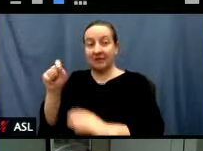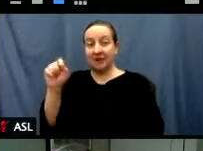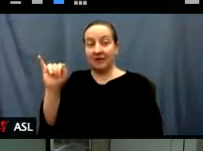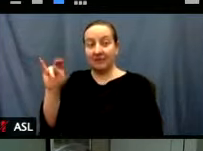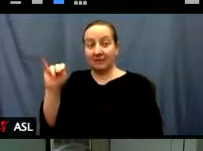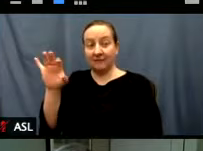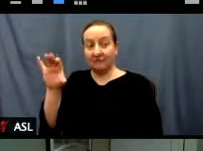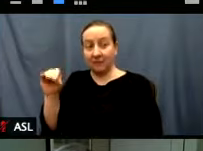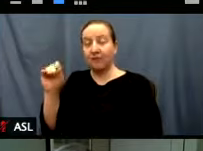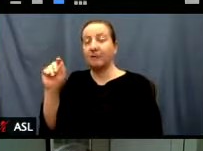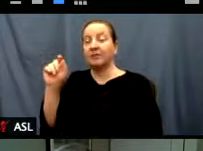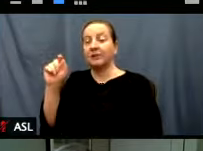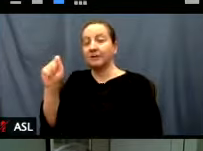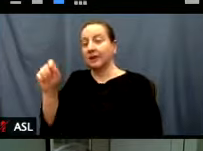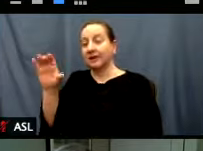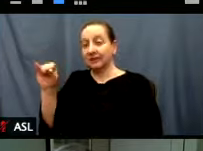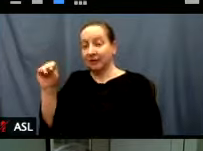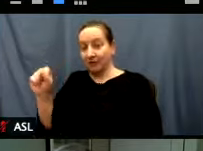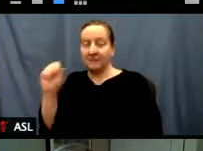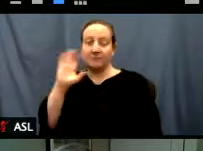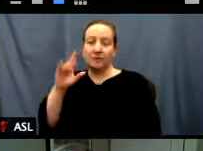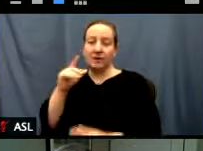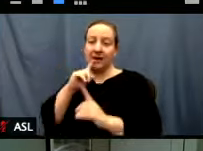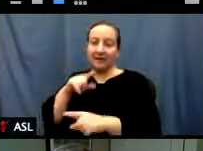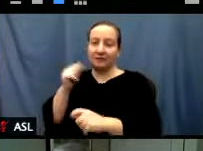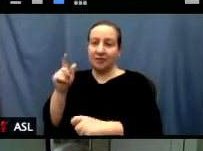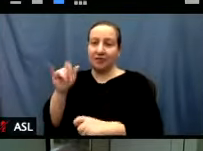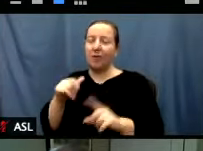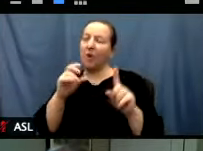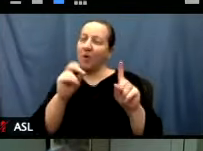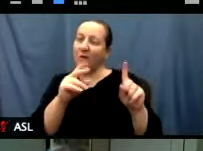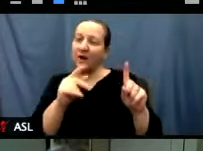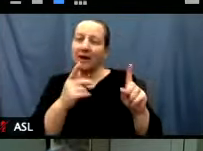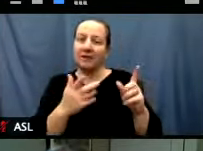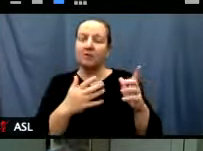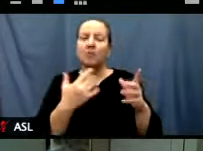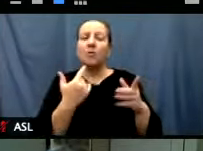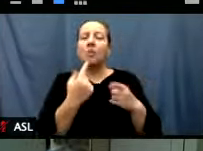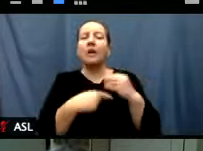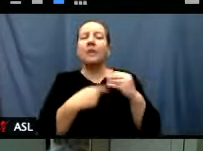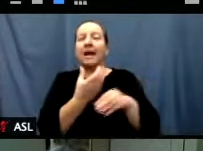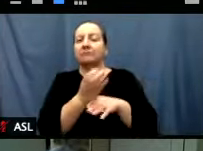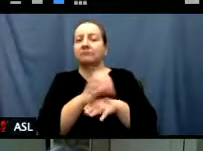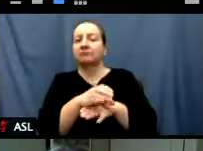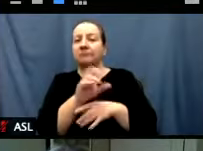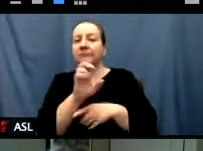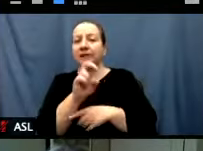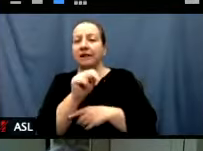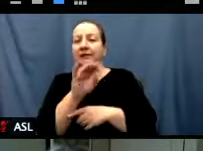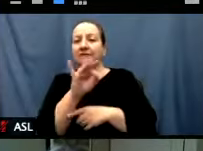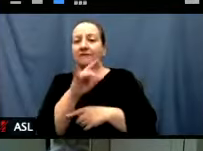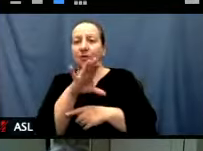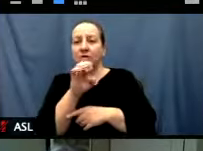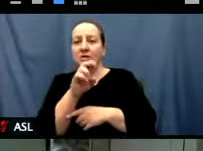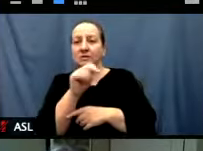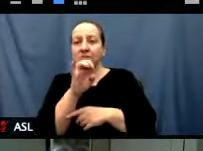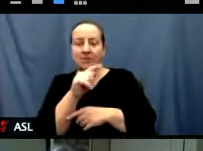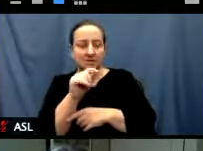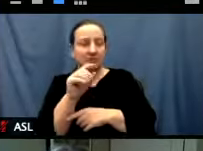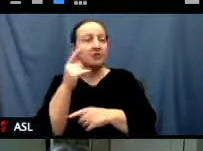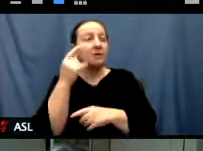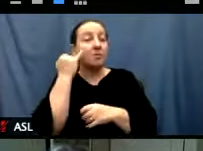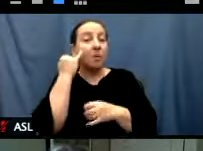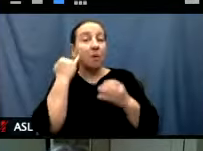address all of those. Well, okay, let me ask one about enforcement. If when I get the answers to those about, well, let's say ski